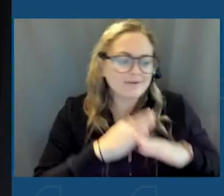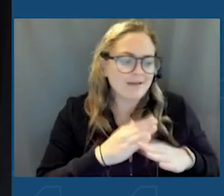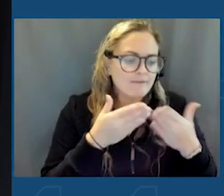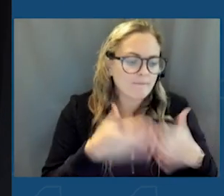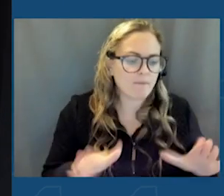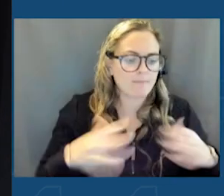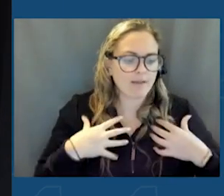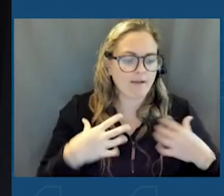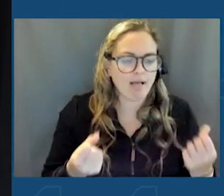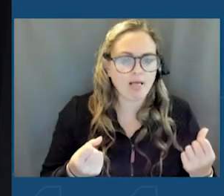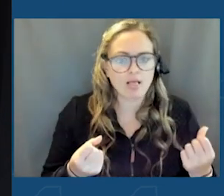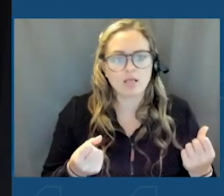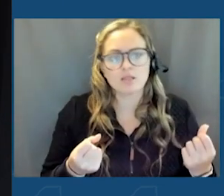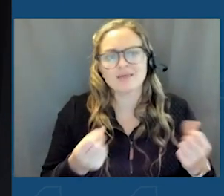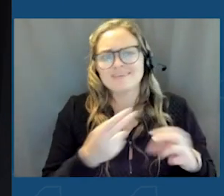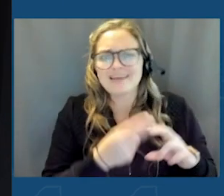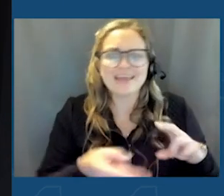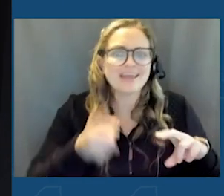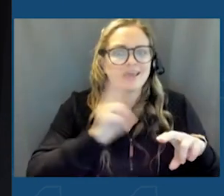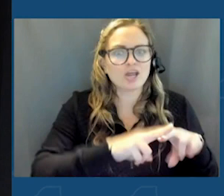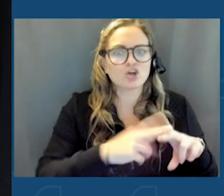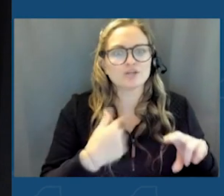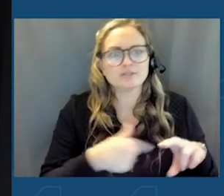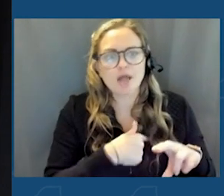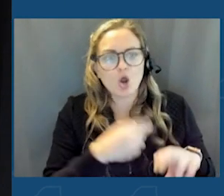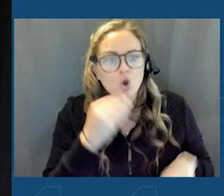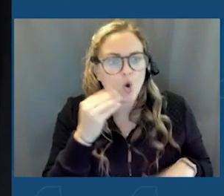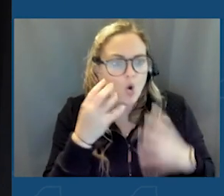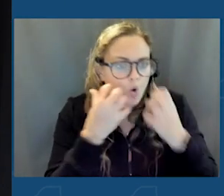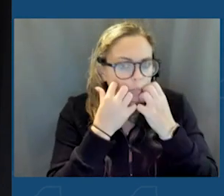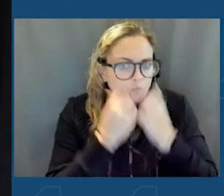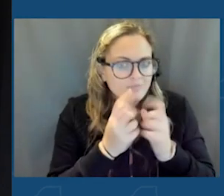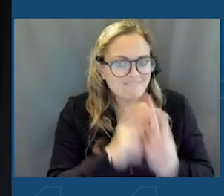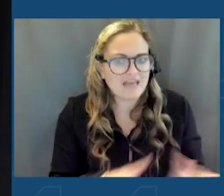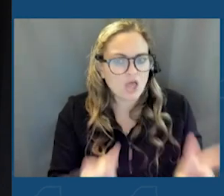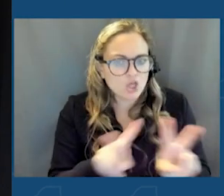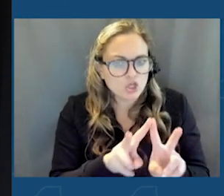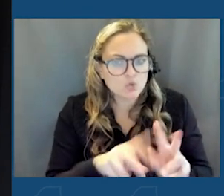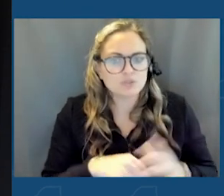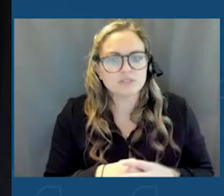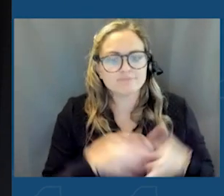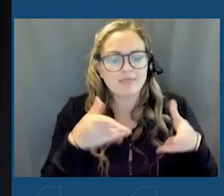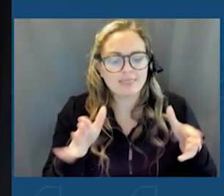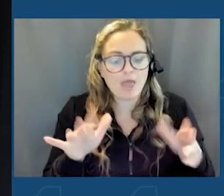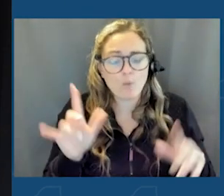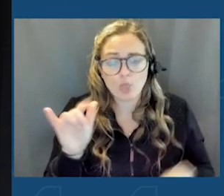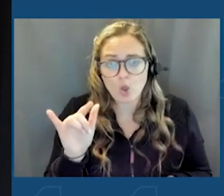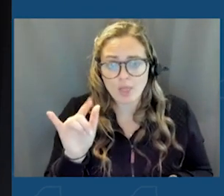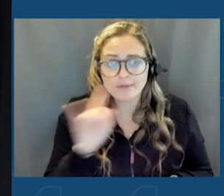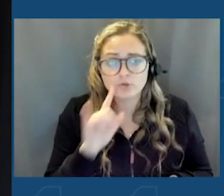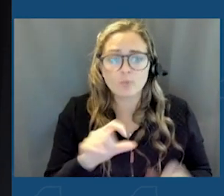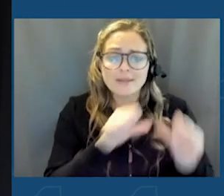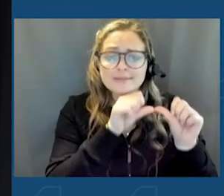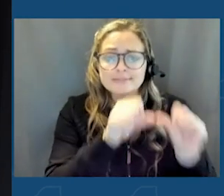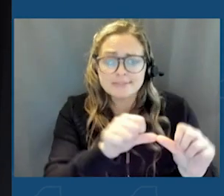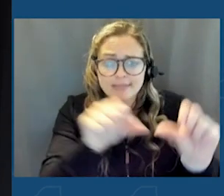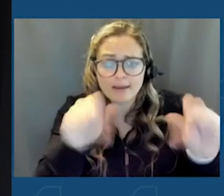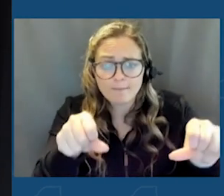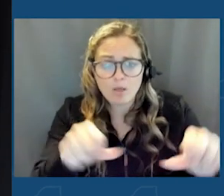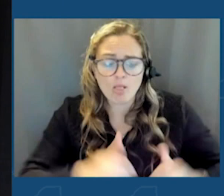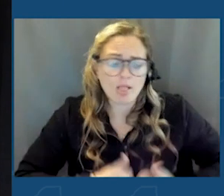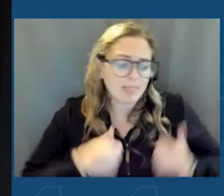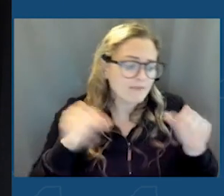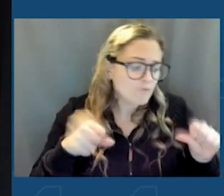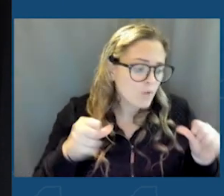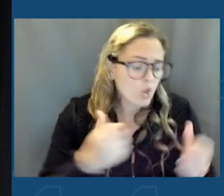health, increasing our home values, and allowing Long Island to be sustainable, livable, and